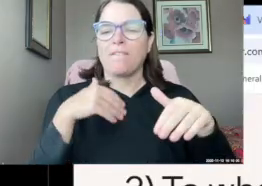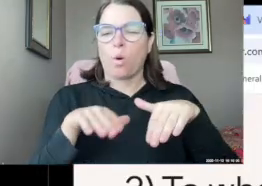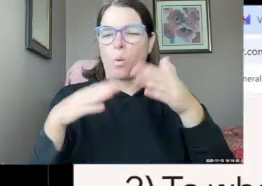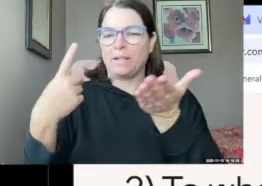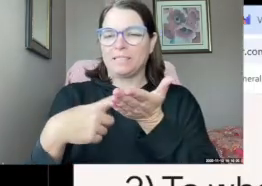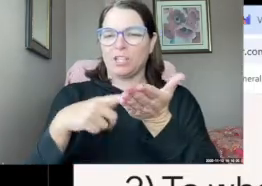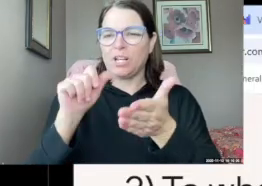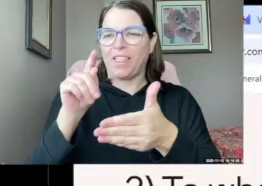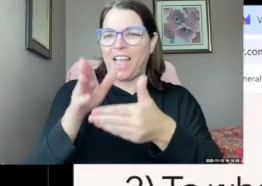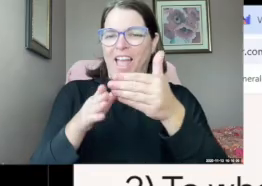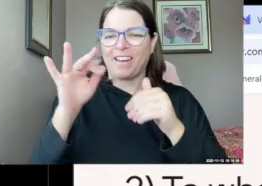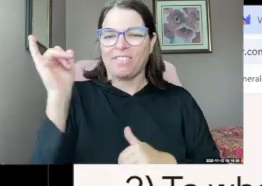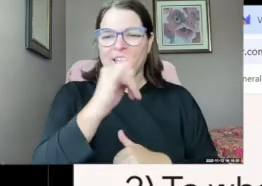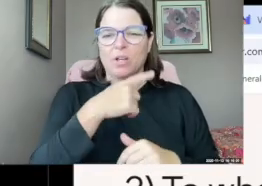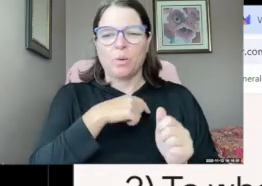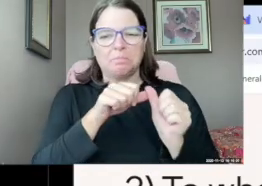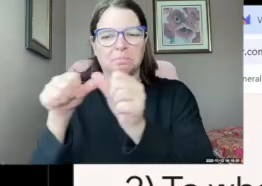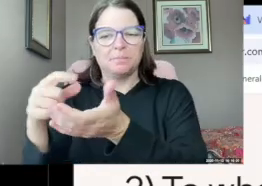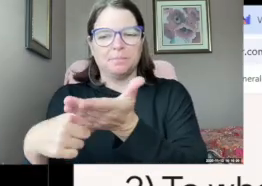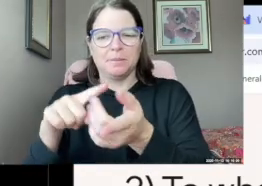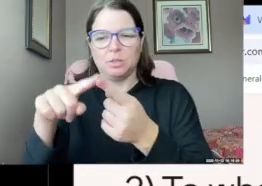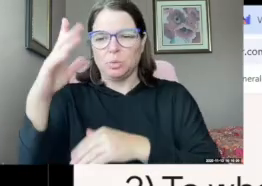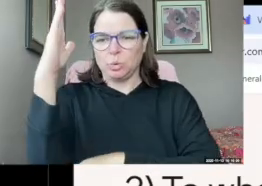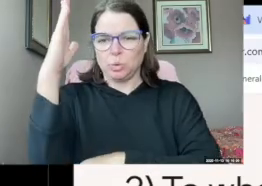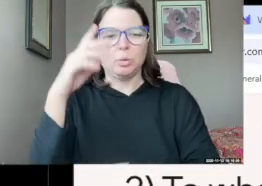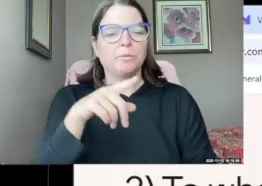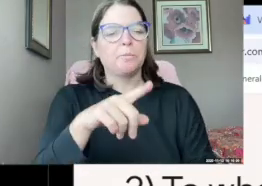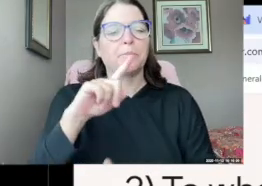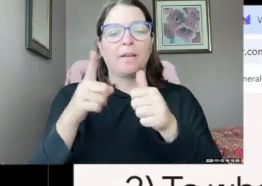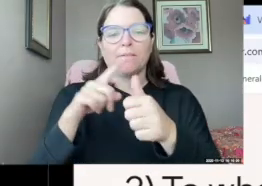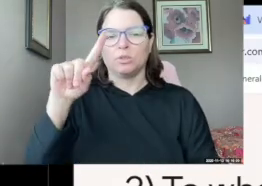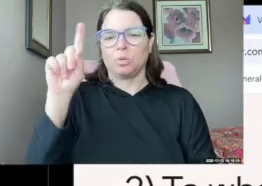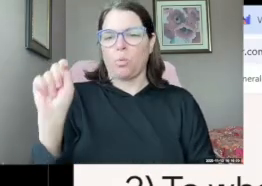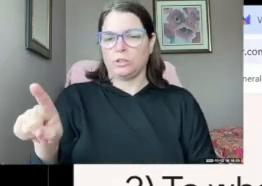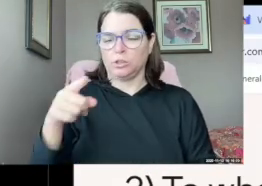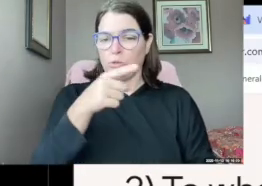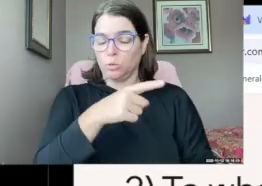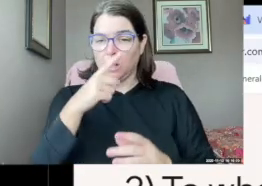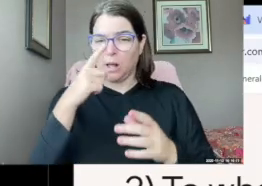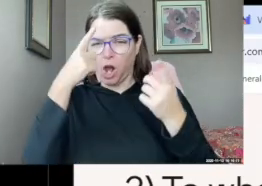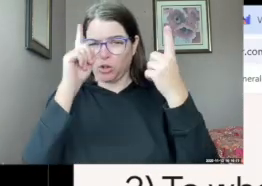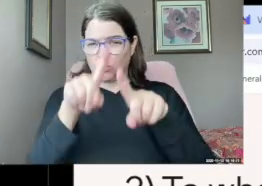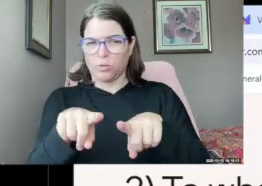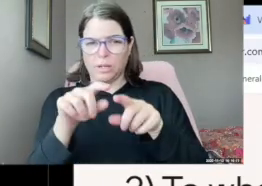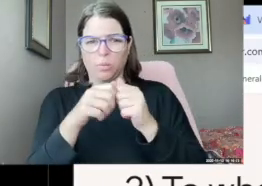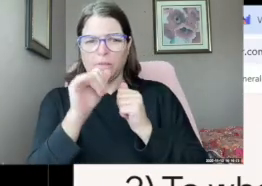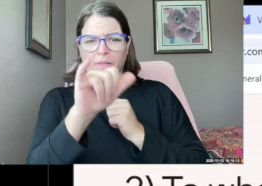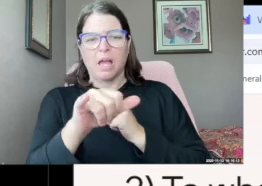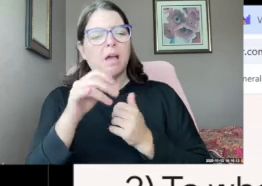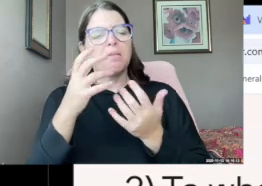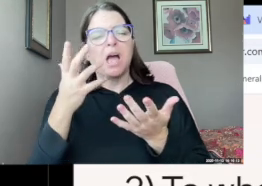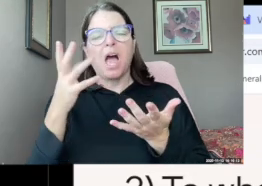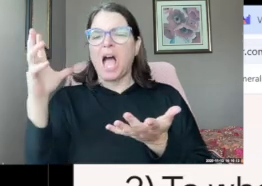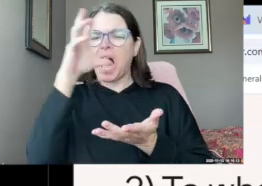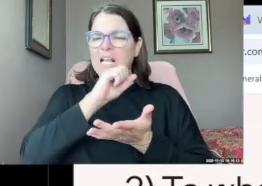until noon. So the first question, to what extent do you agree with this statement?